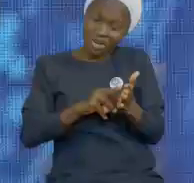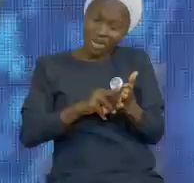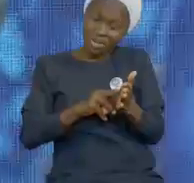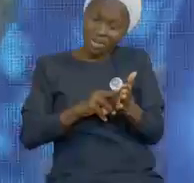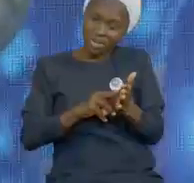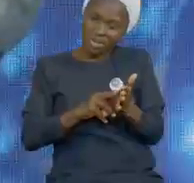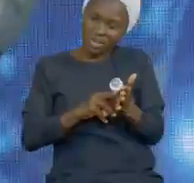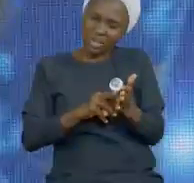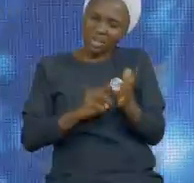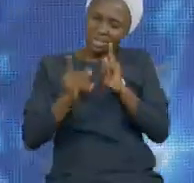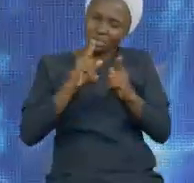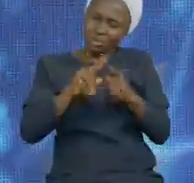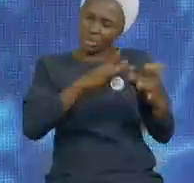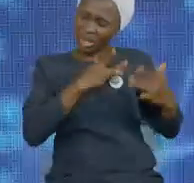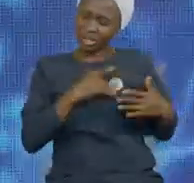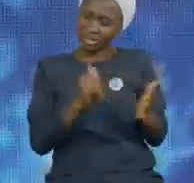saved.